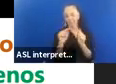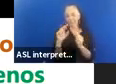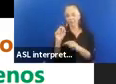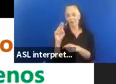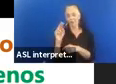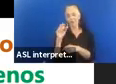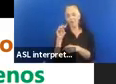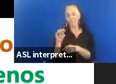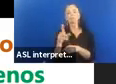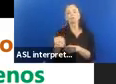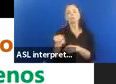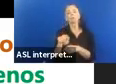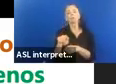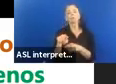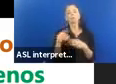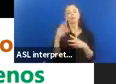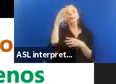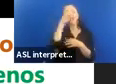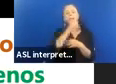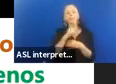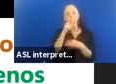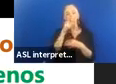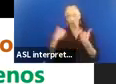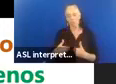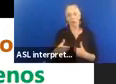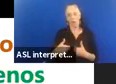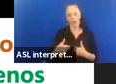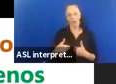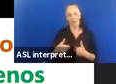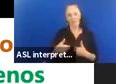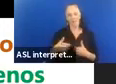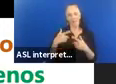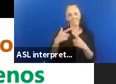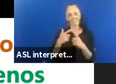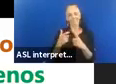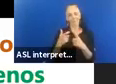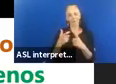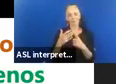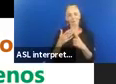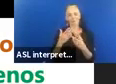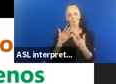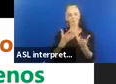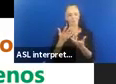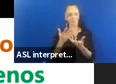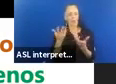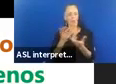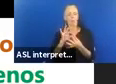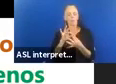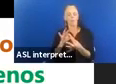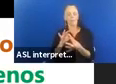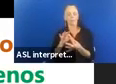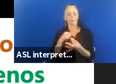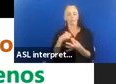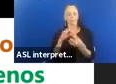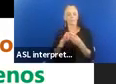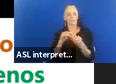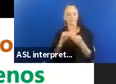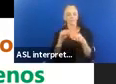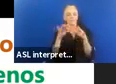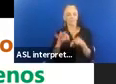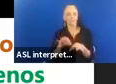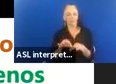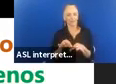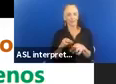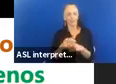going to guess who you think I am based on the kind of relationality that I'm describing, that I'm